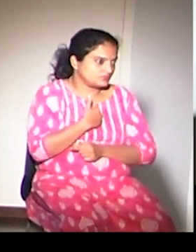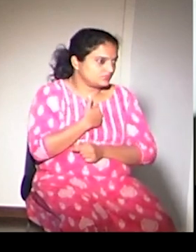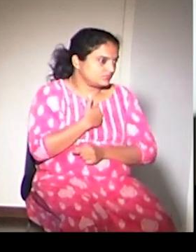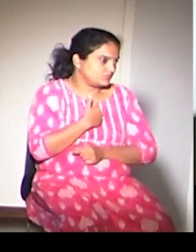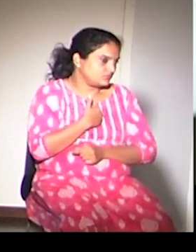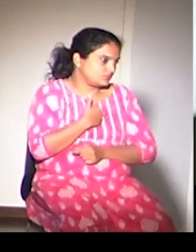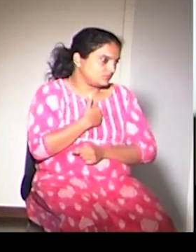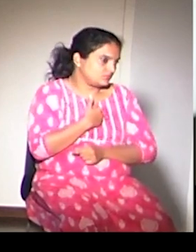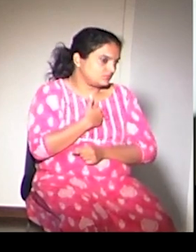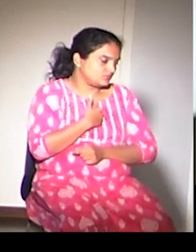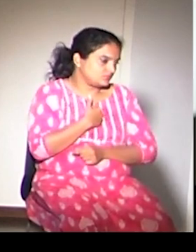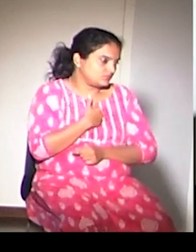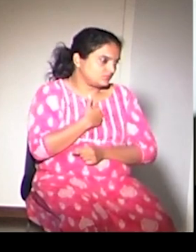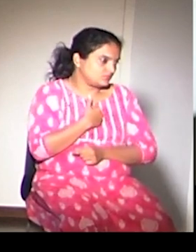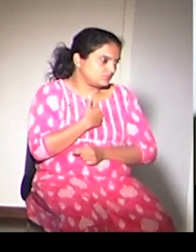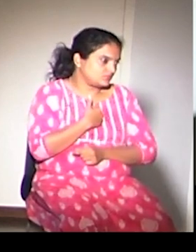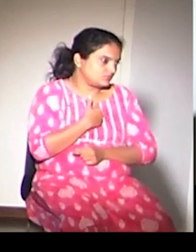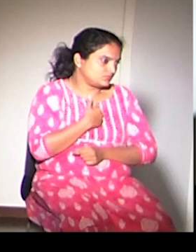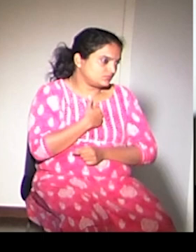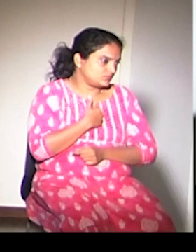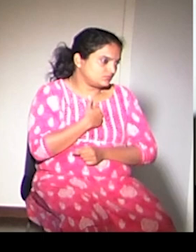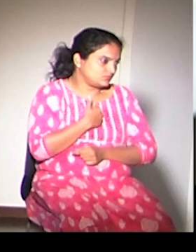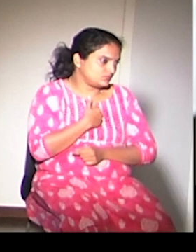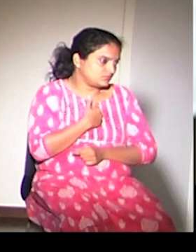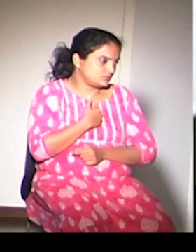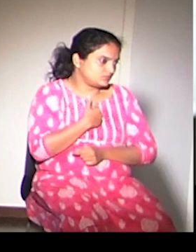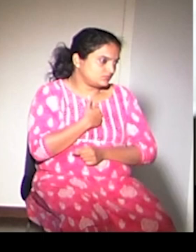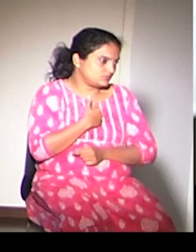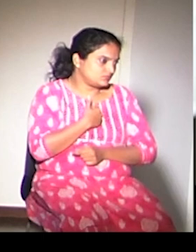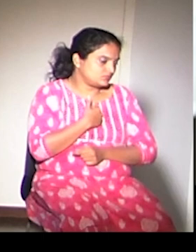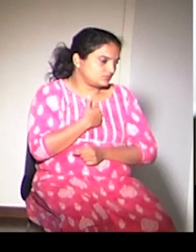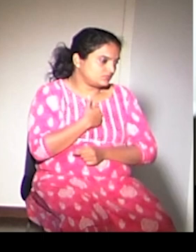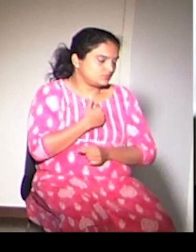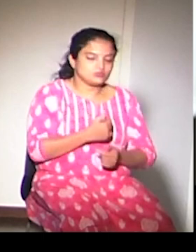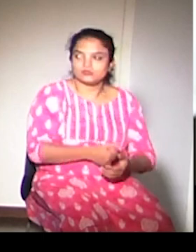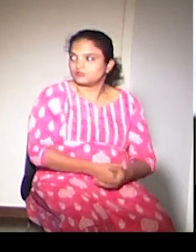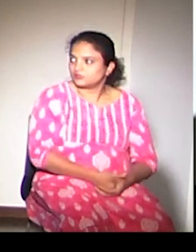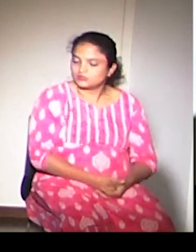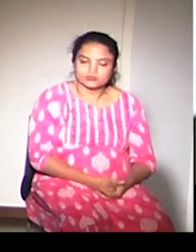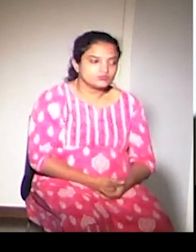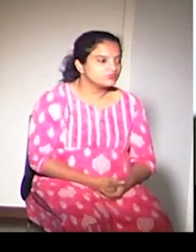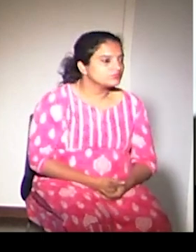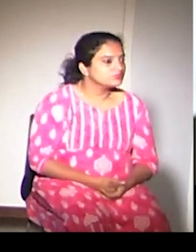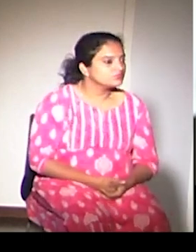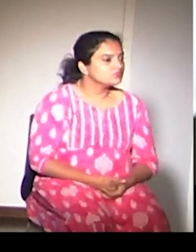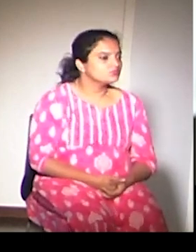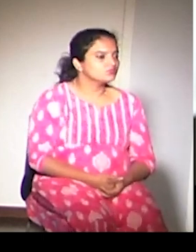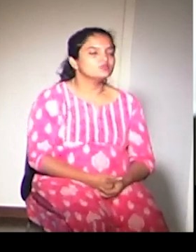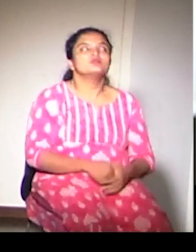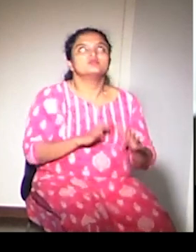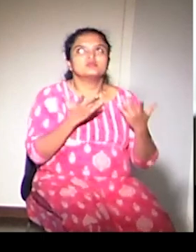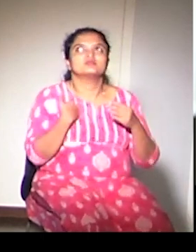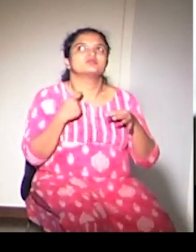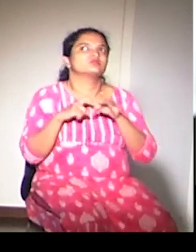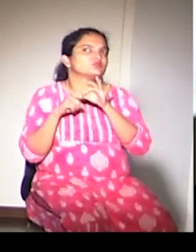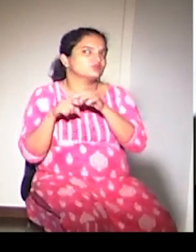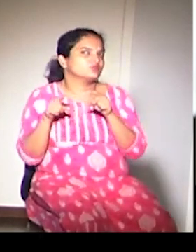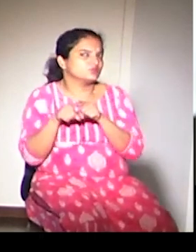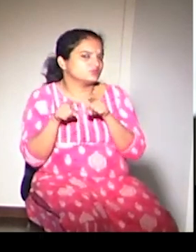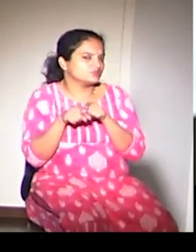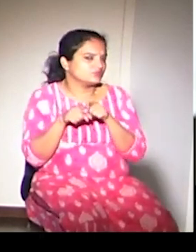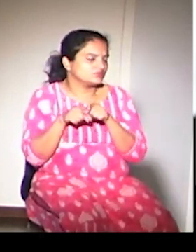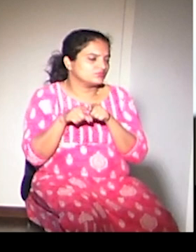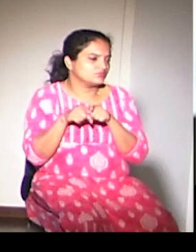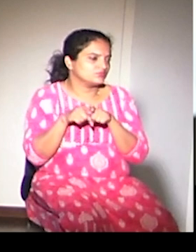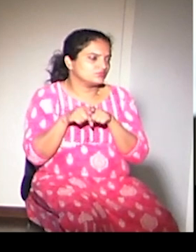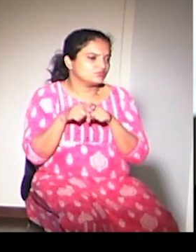the whole. But yes. I'm sorry, I have another question. So, my question was related to